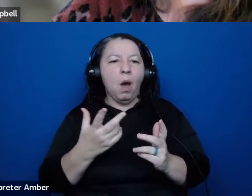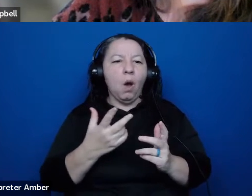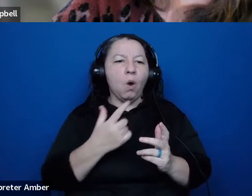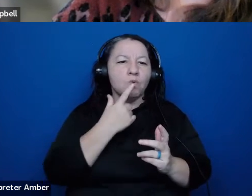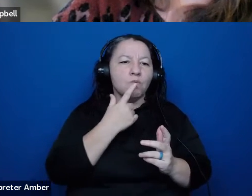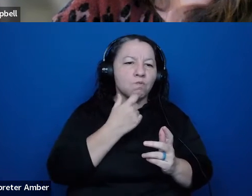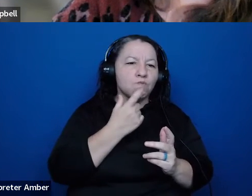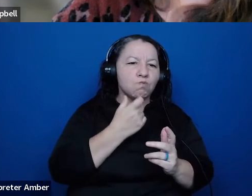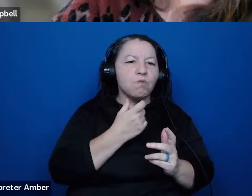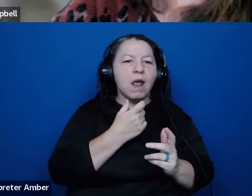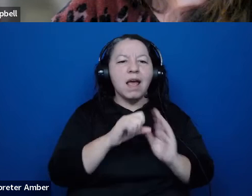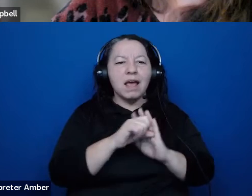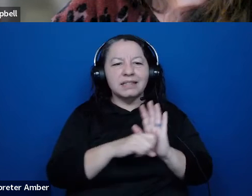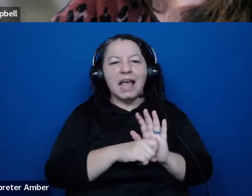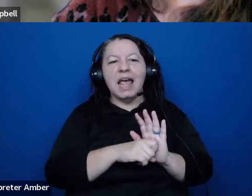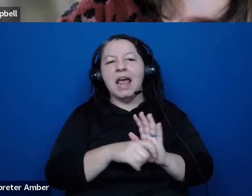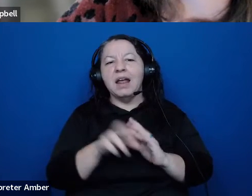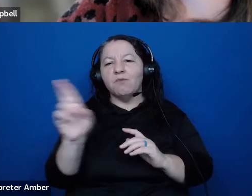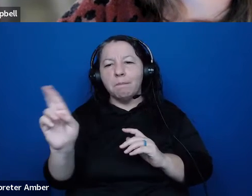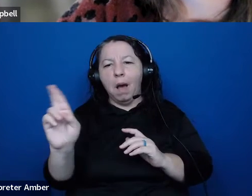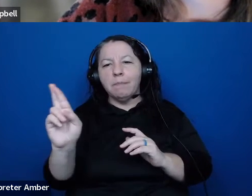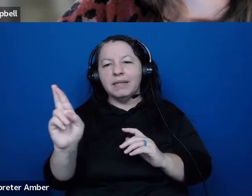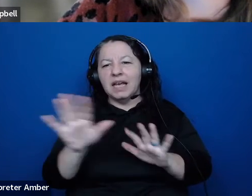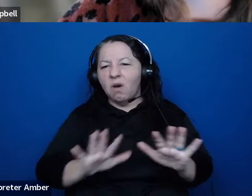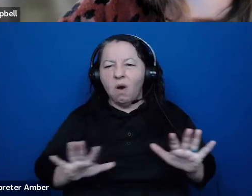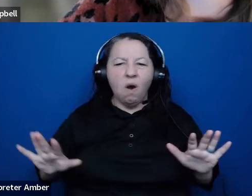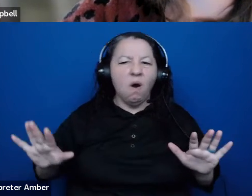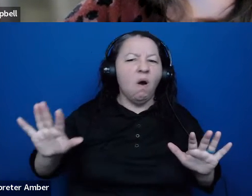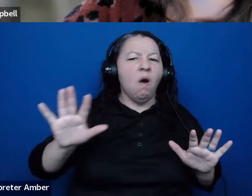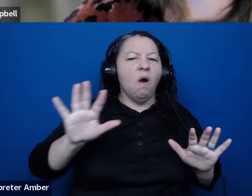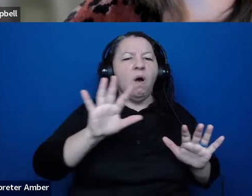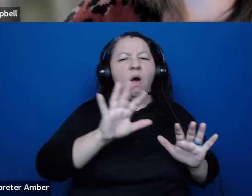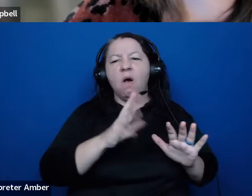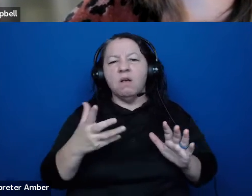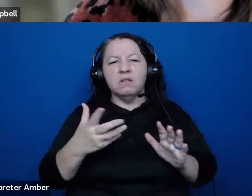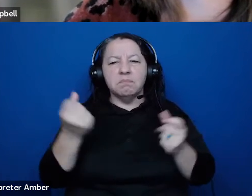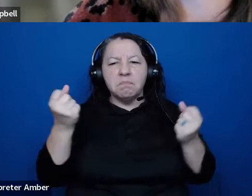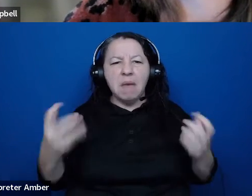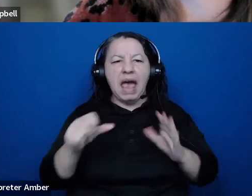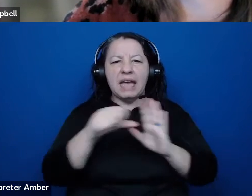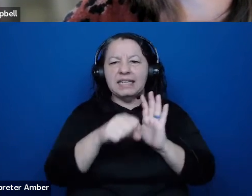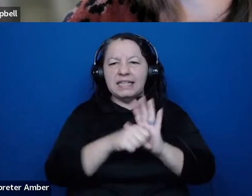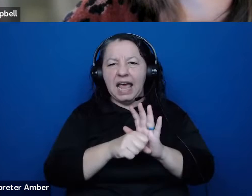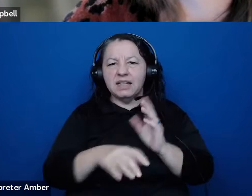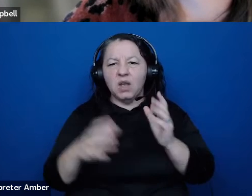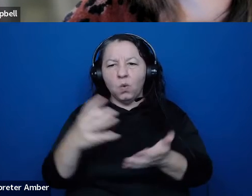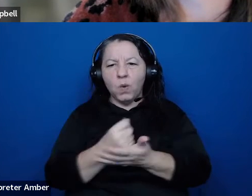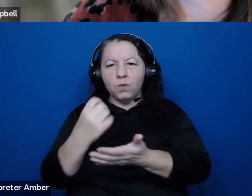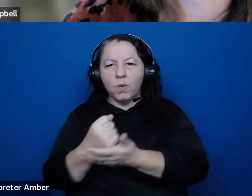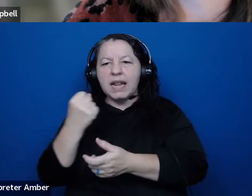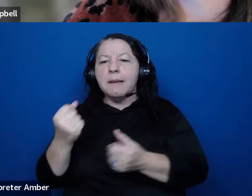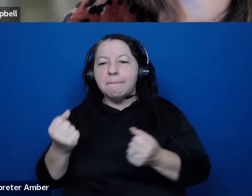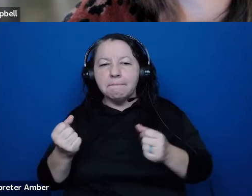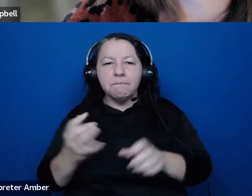of sweeping, across multiple states, a lot of elections. I would say